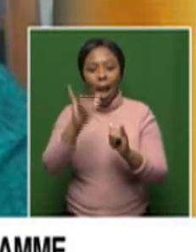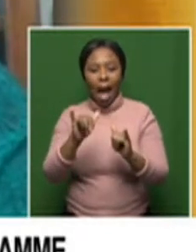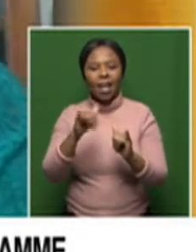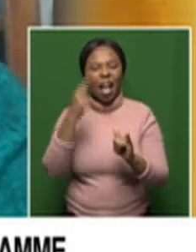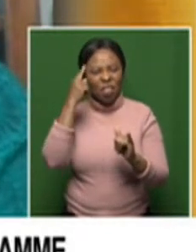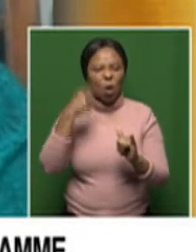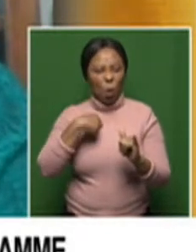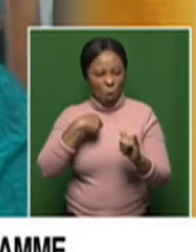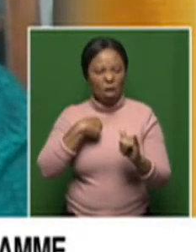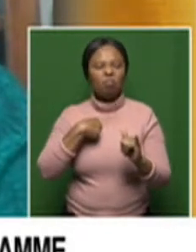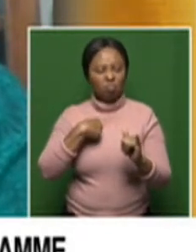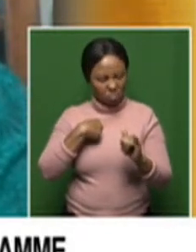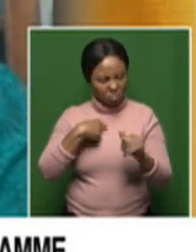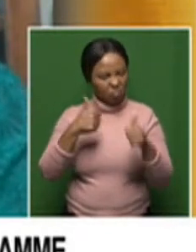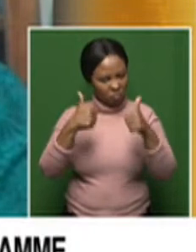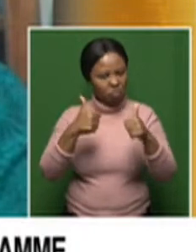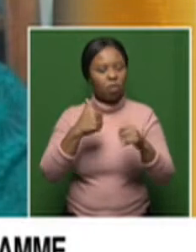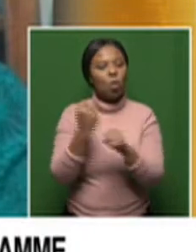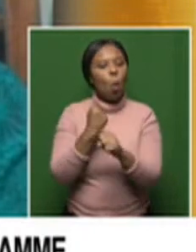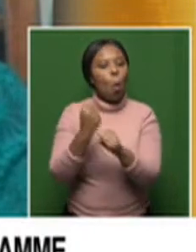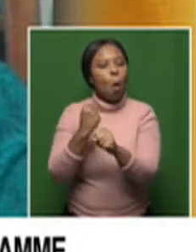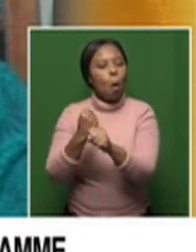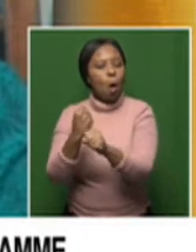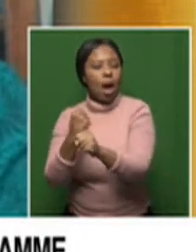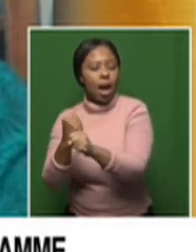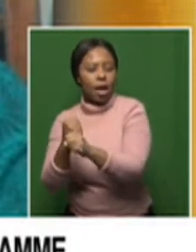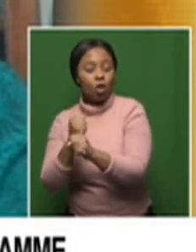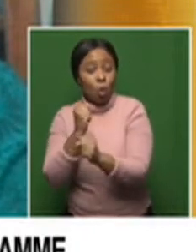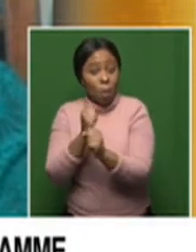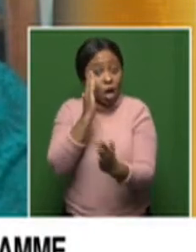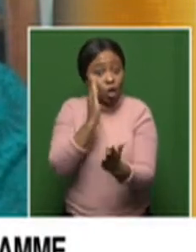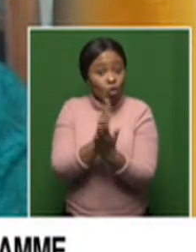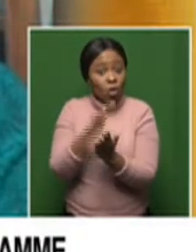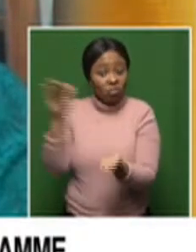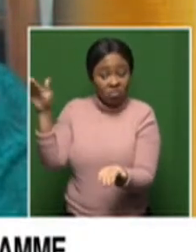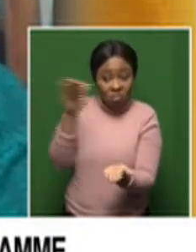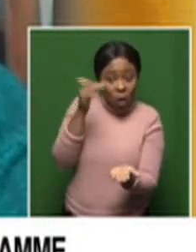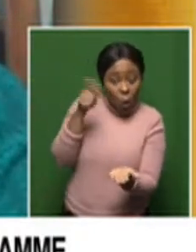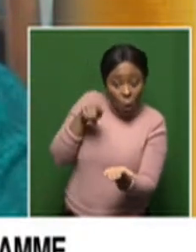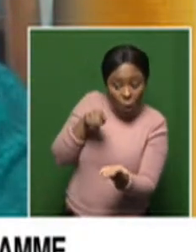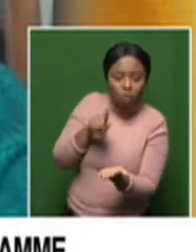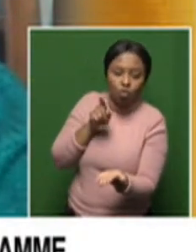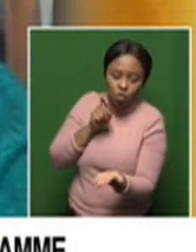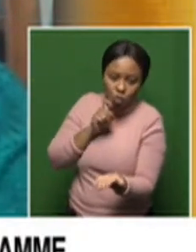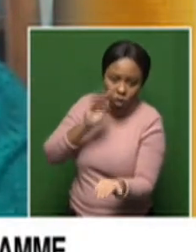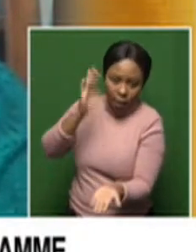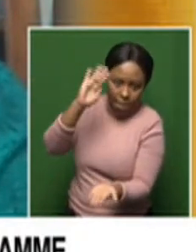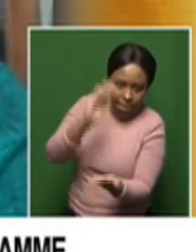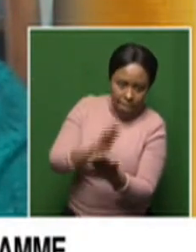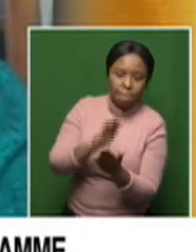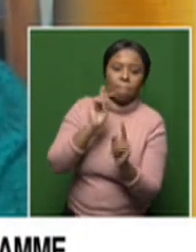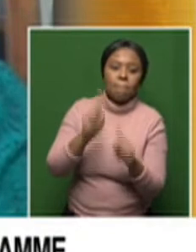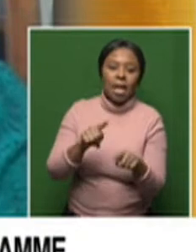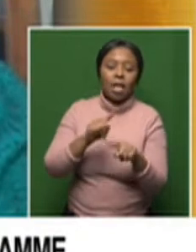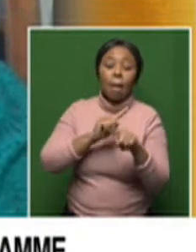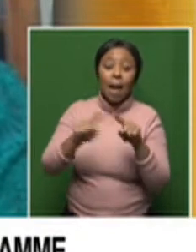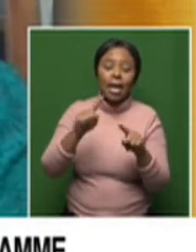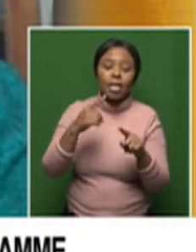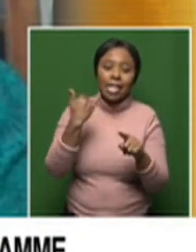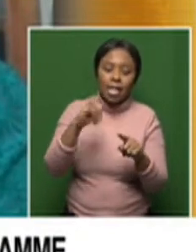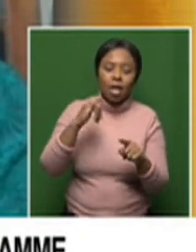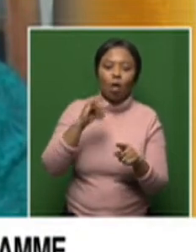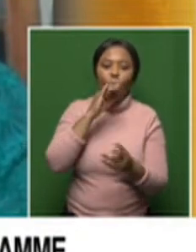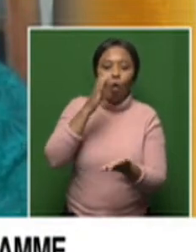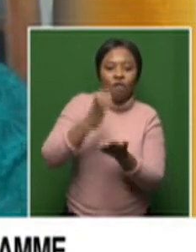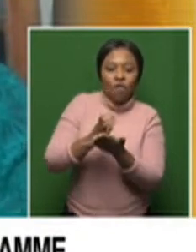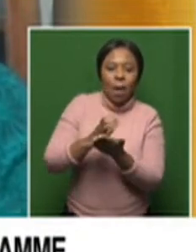in terms of working to ensure that we utilize these doses. But we are awaiting confirmation for delivery of 500